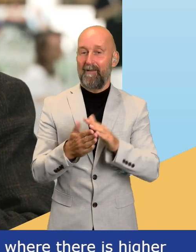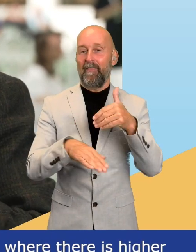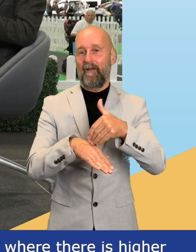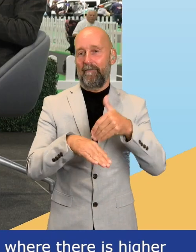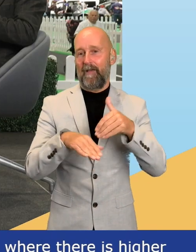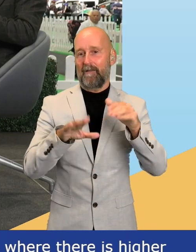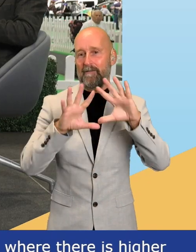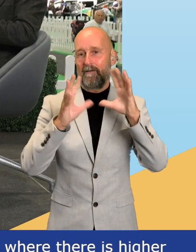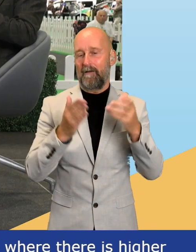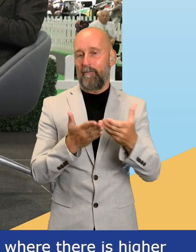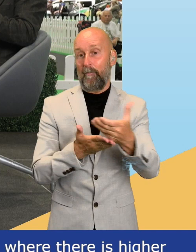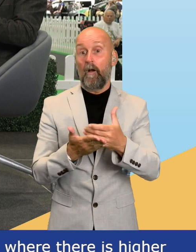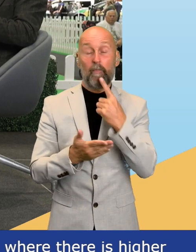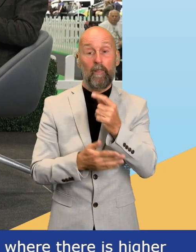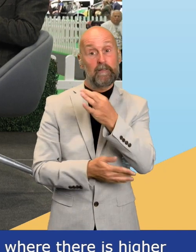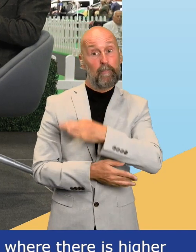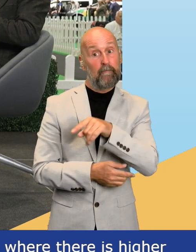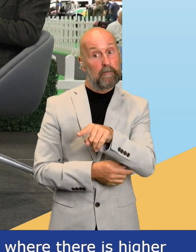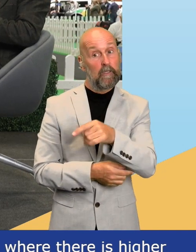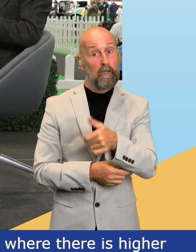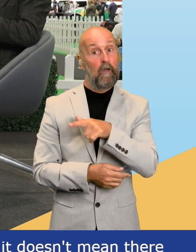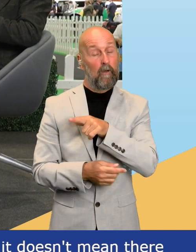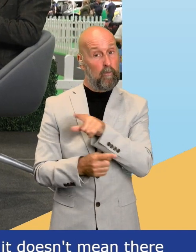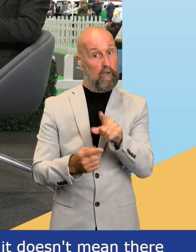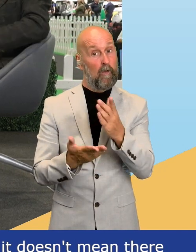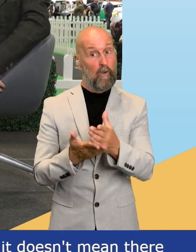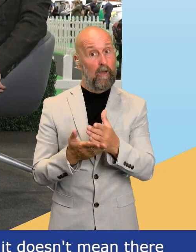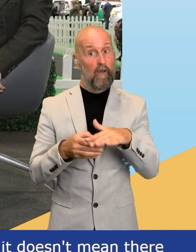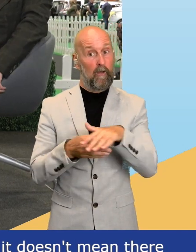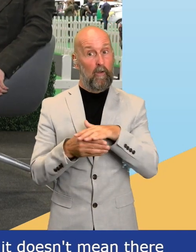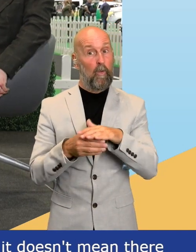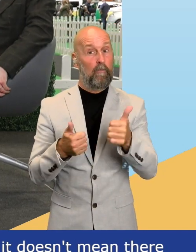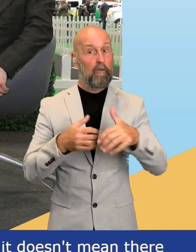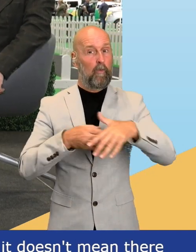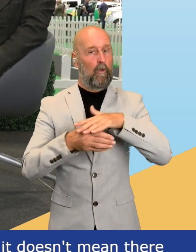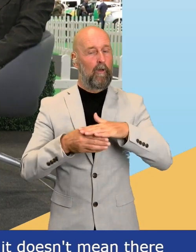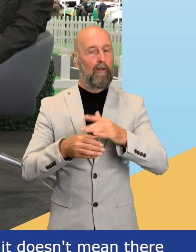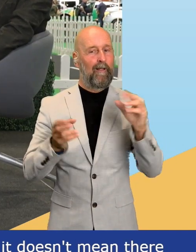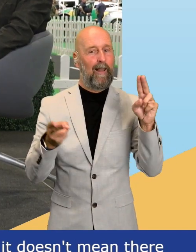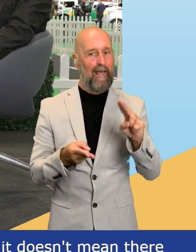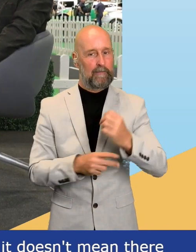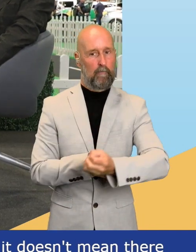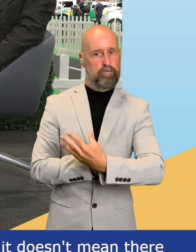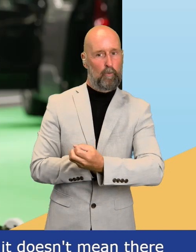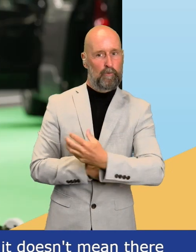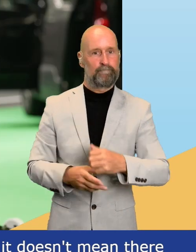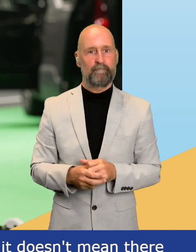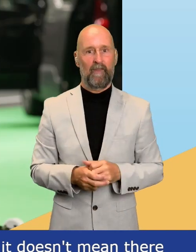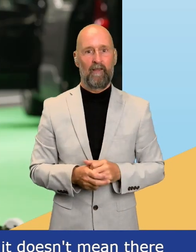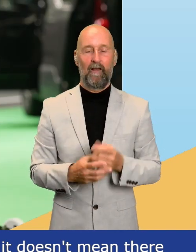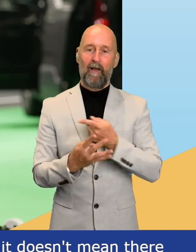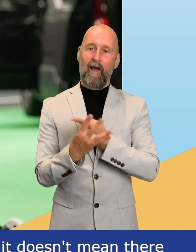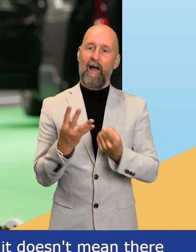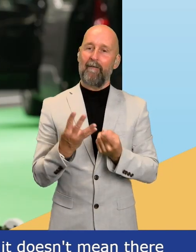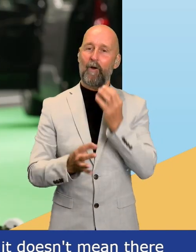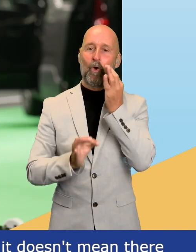environmental benefit from having electric cars. There very much is, particularly in terms of local air quality. Right. Gentlemen, I have some questions from